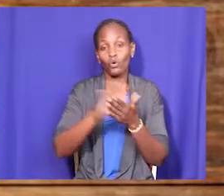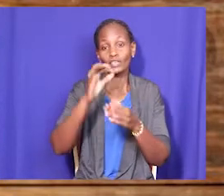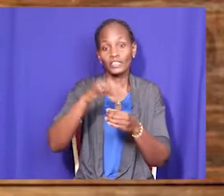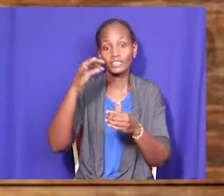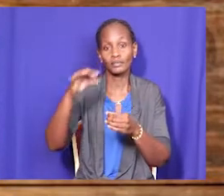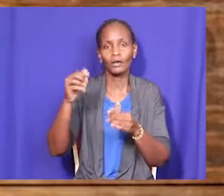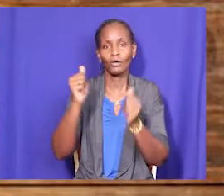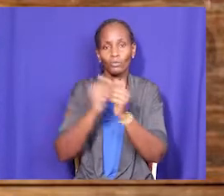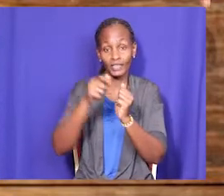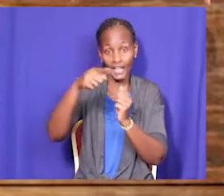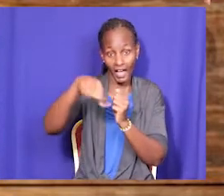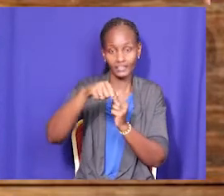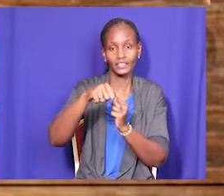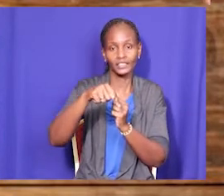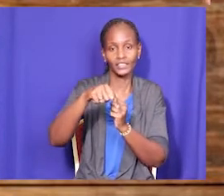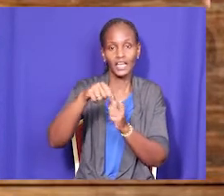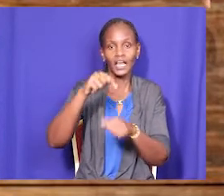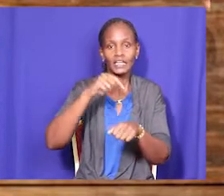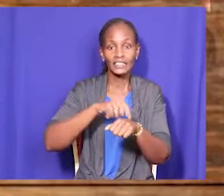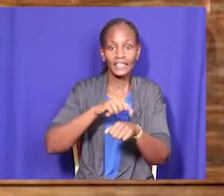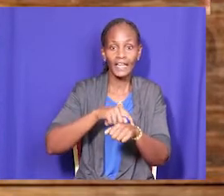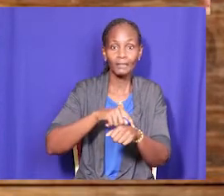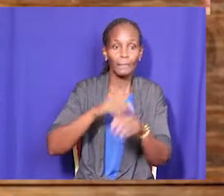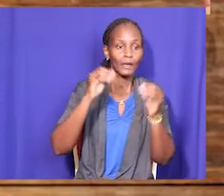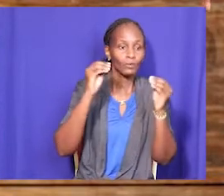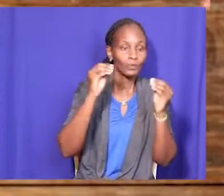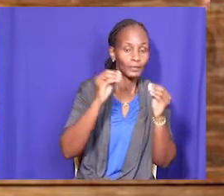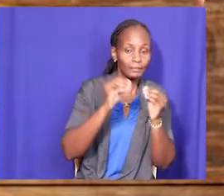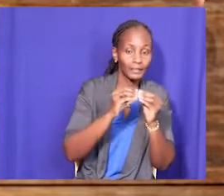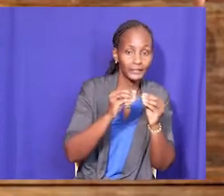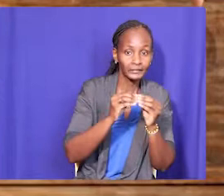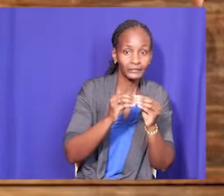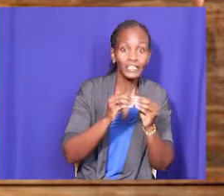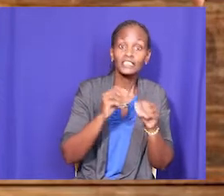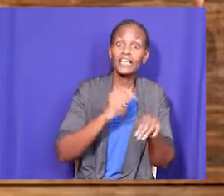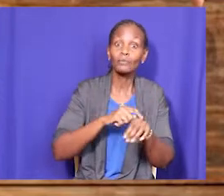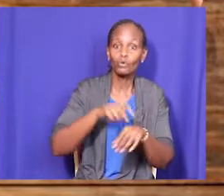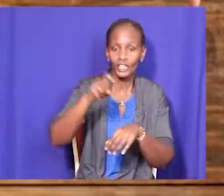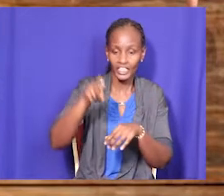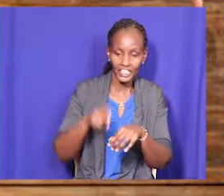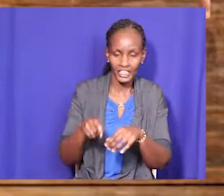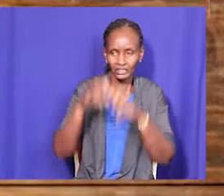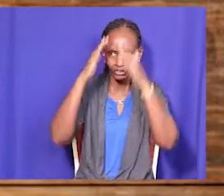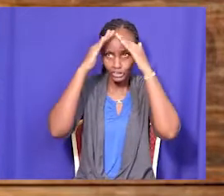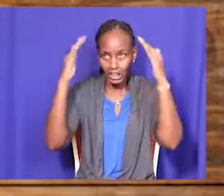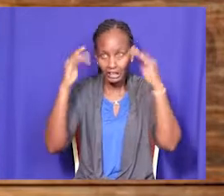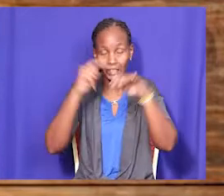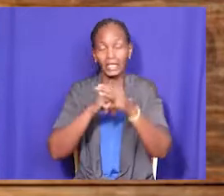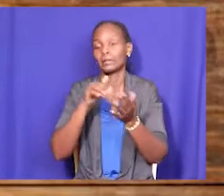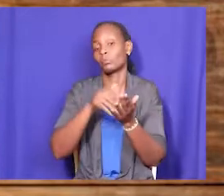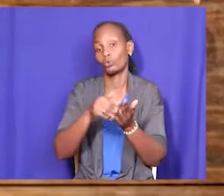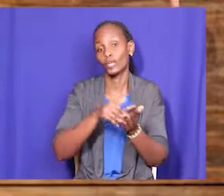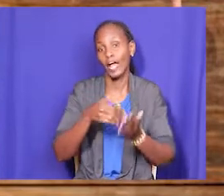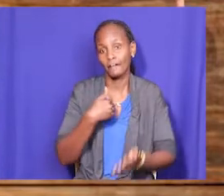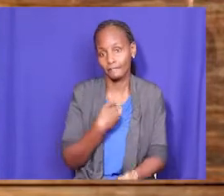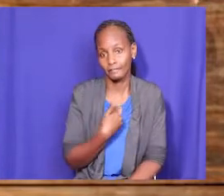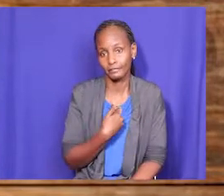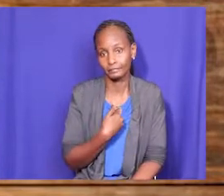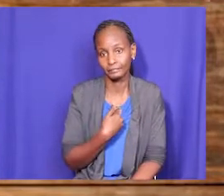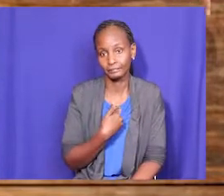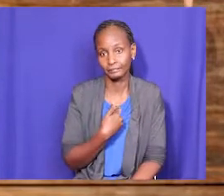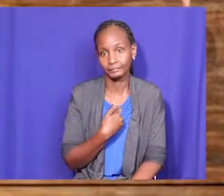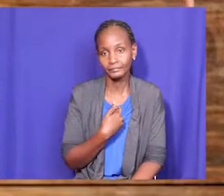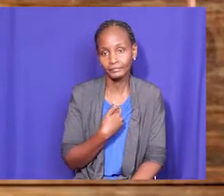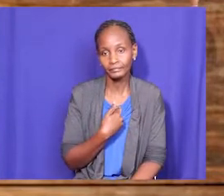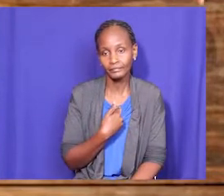is always with us when we need shelter and even when we are weak. Yes. Wow. Guys, let's